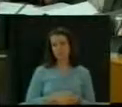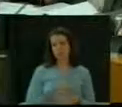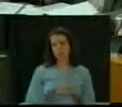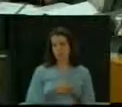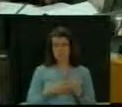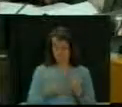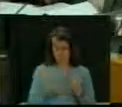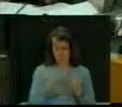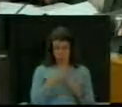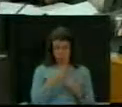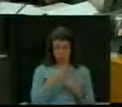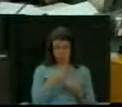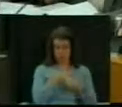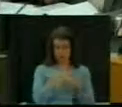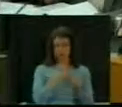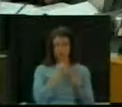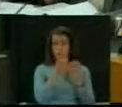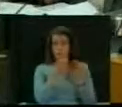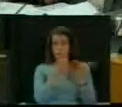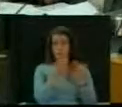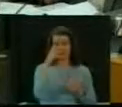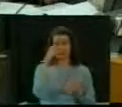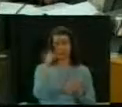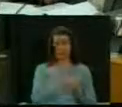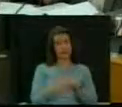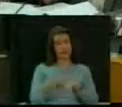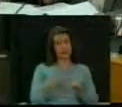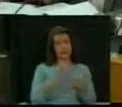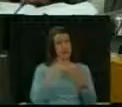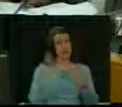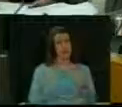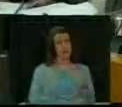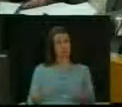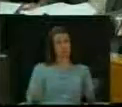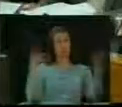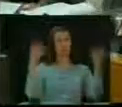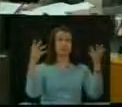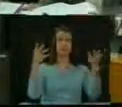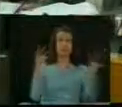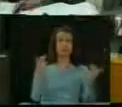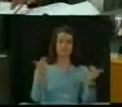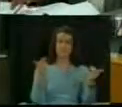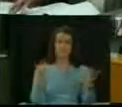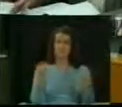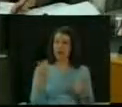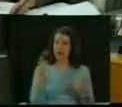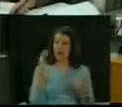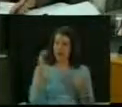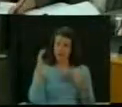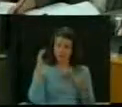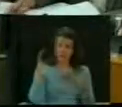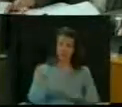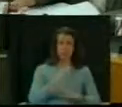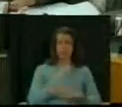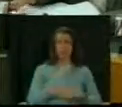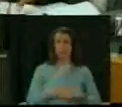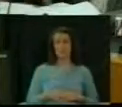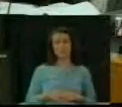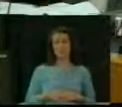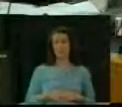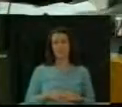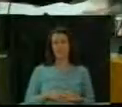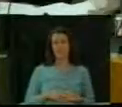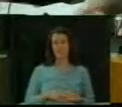that you can't serve on commission, does that mean we're going to have to make more appointments? Because last time we did that,